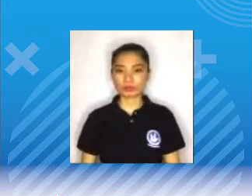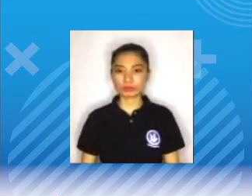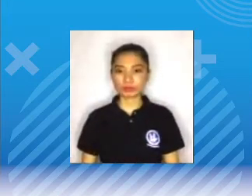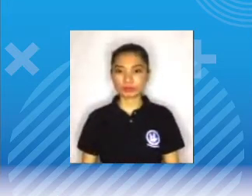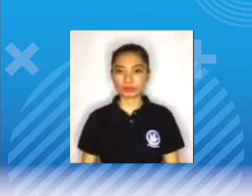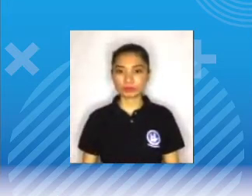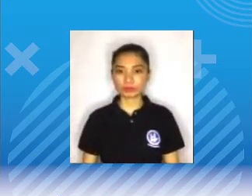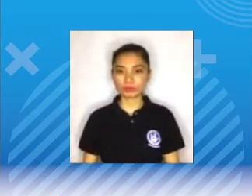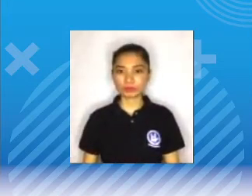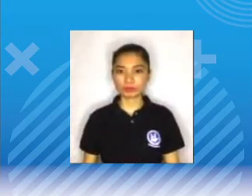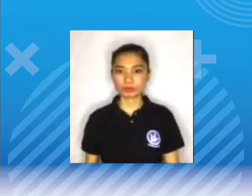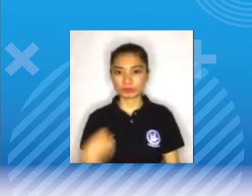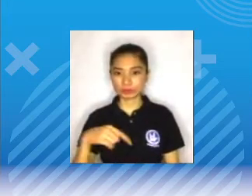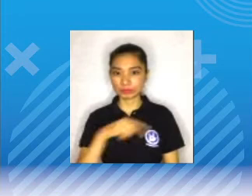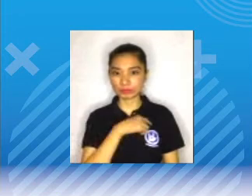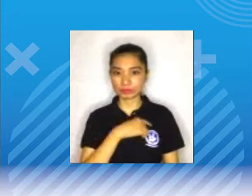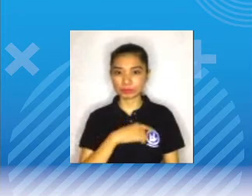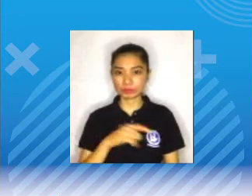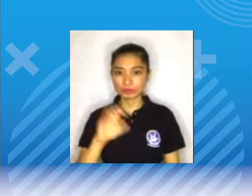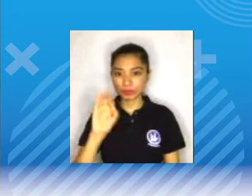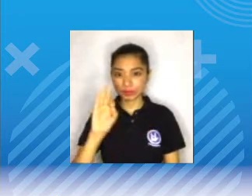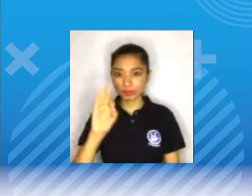live page. So,